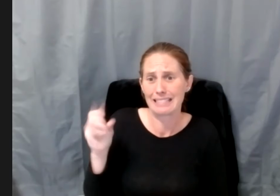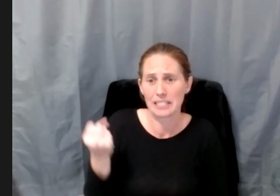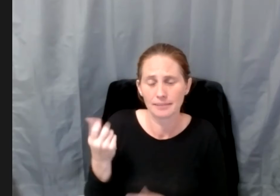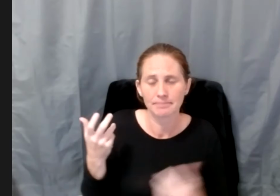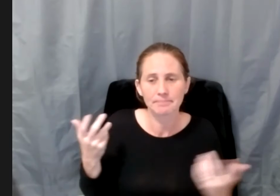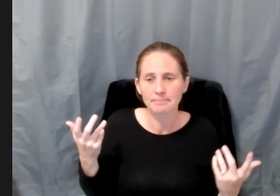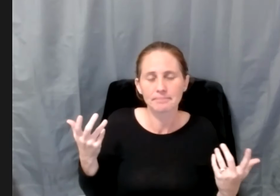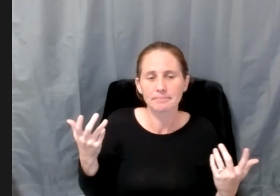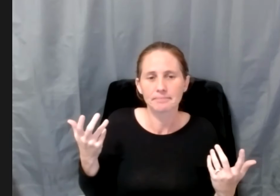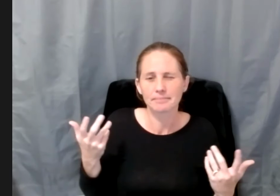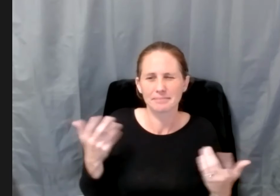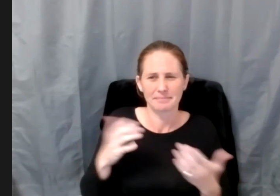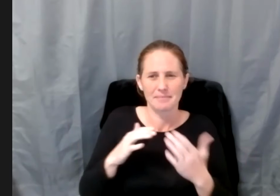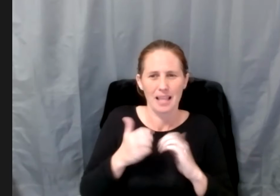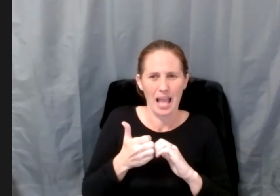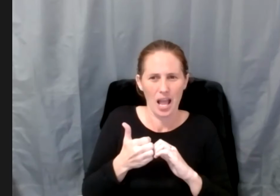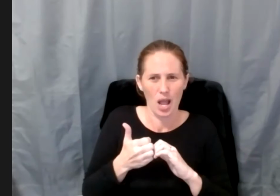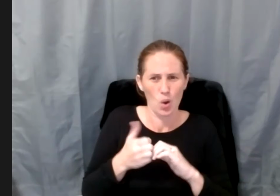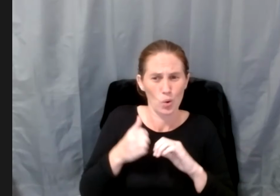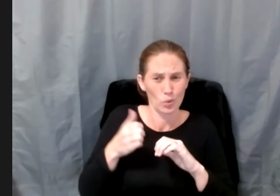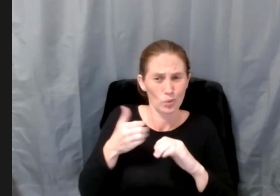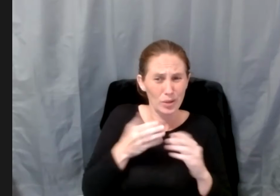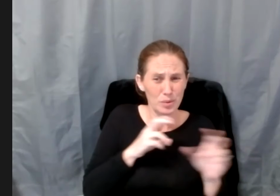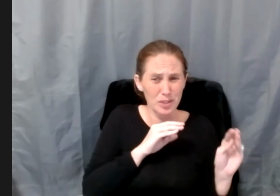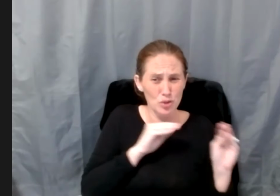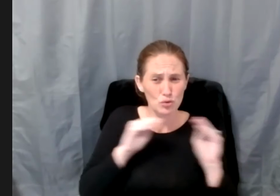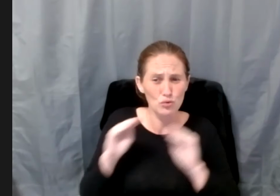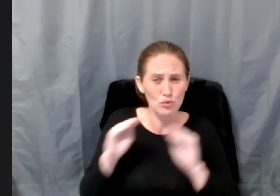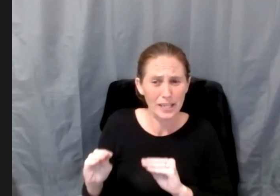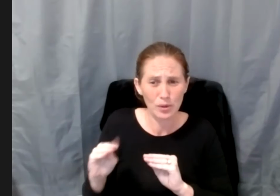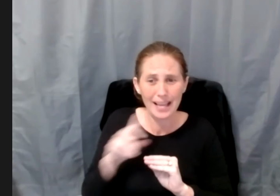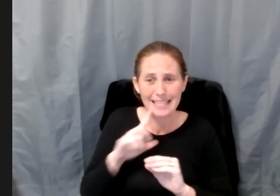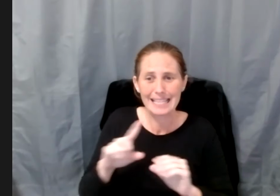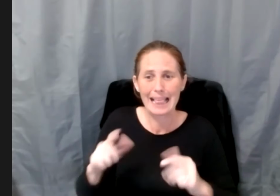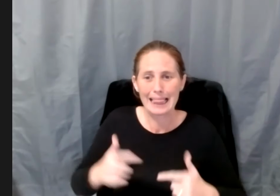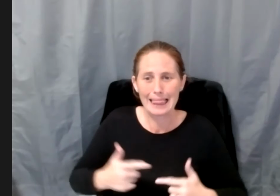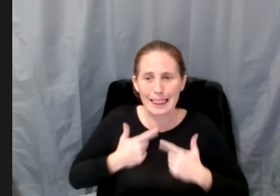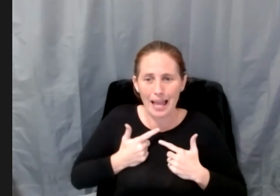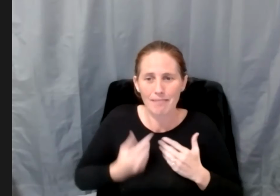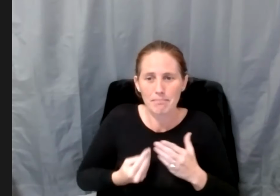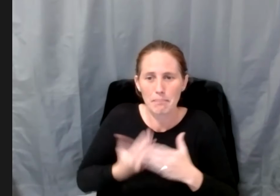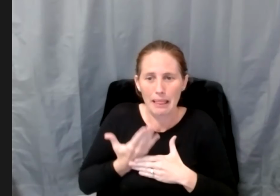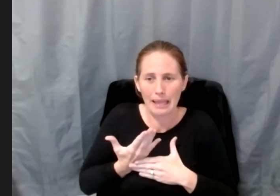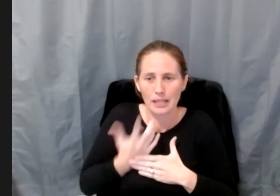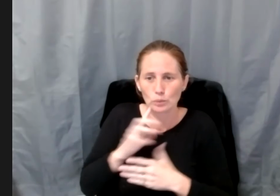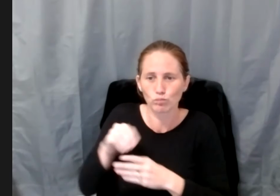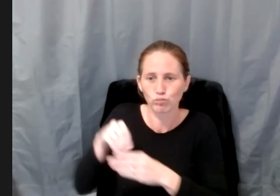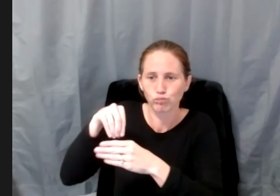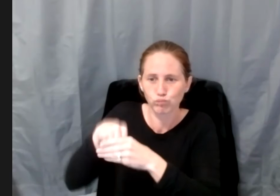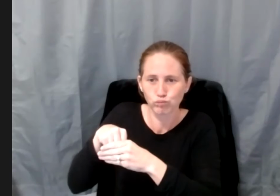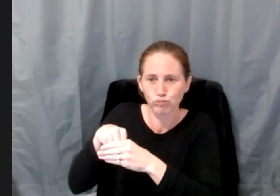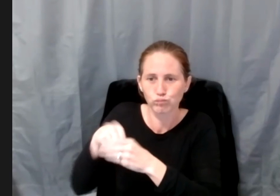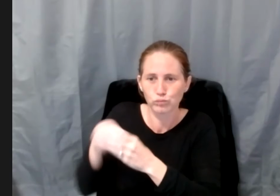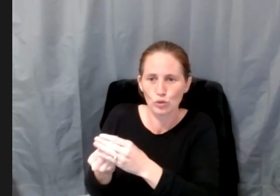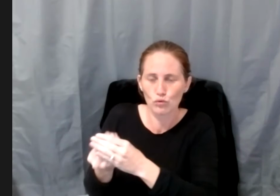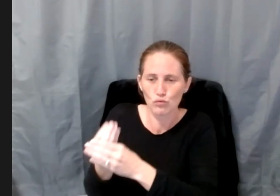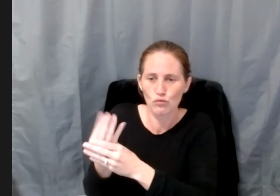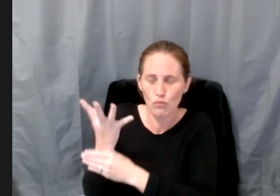So how it would have even been transported as a live product to be established, uh,